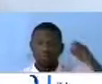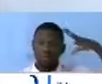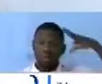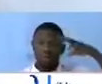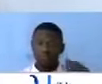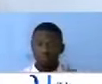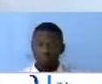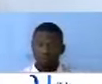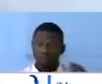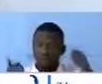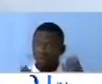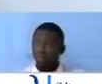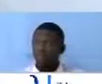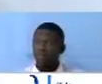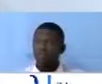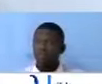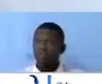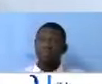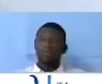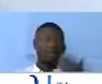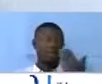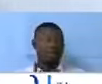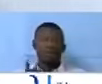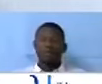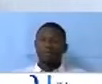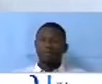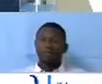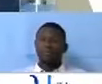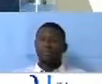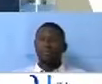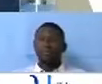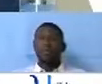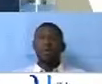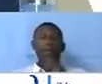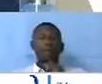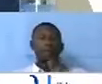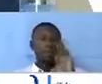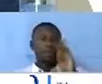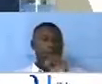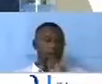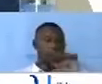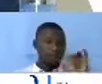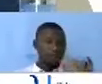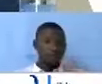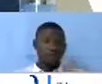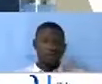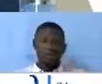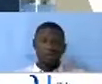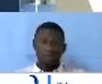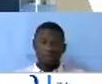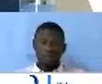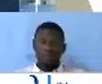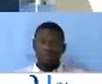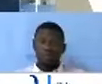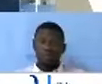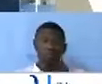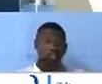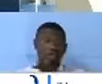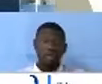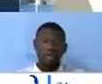am ni yewé nañ machine do wala fo am ni mass nañ nit courant. Well, Mr. Barry, the machine was apparently in your charge.